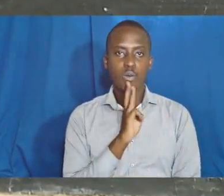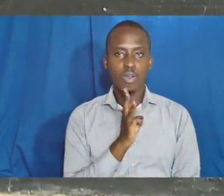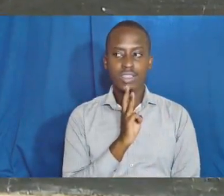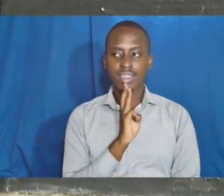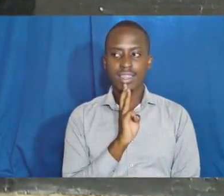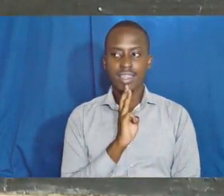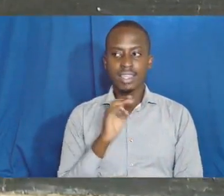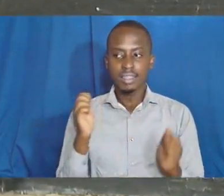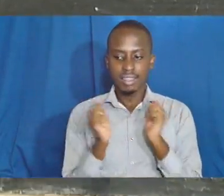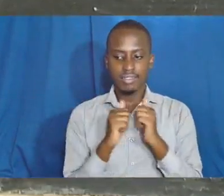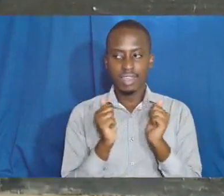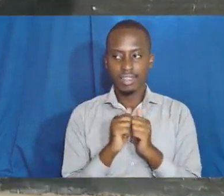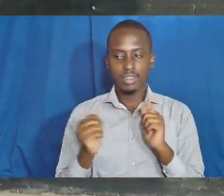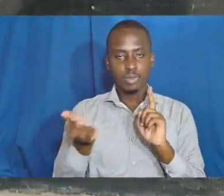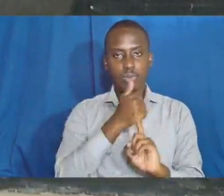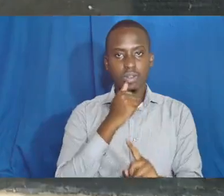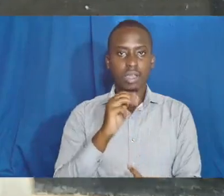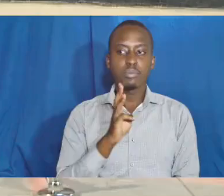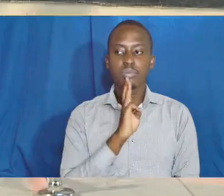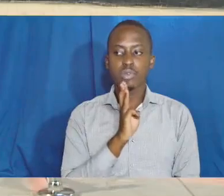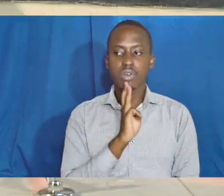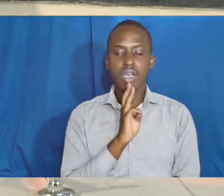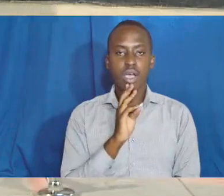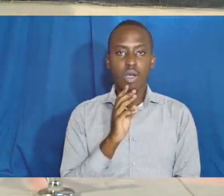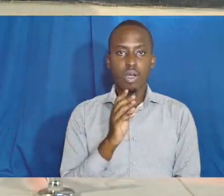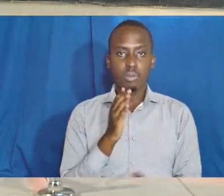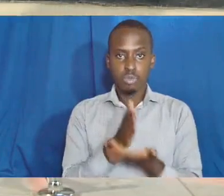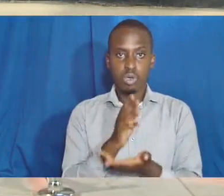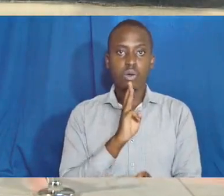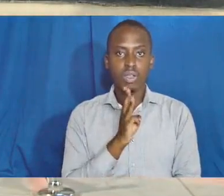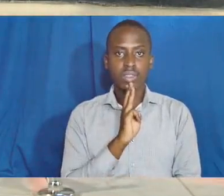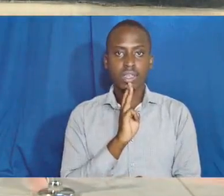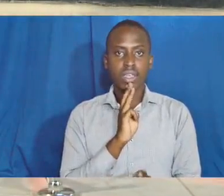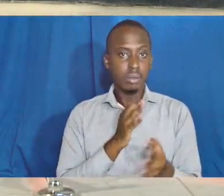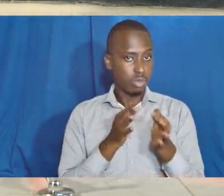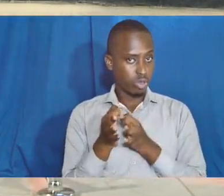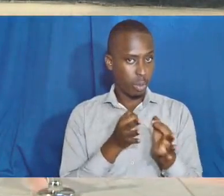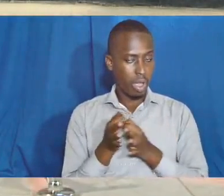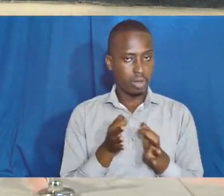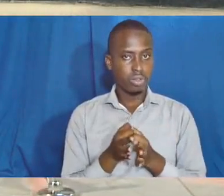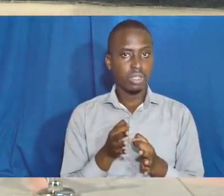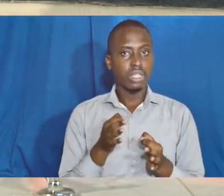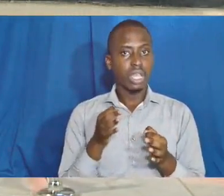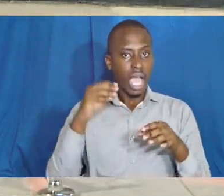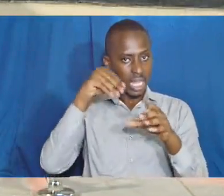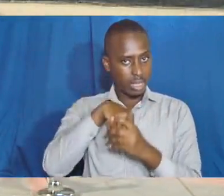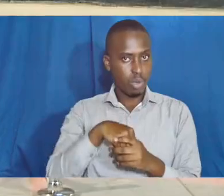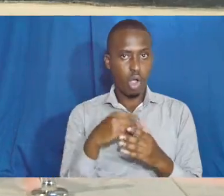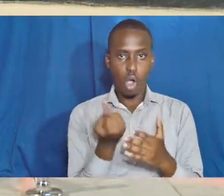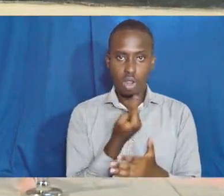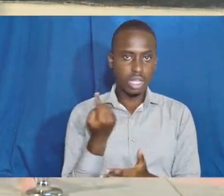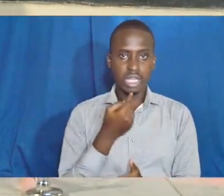it is very difficult to get pure water. But when we're talking about pure water, that means it contains